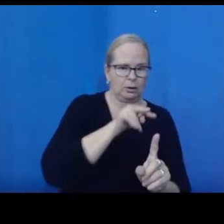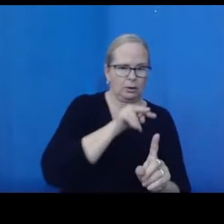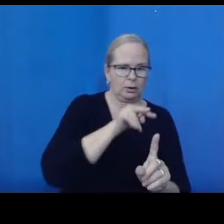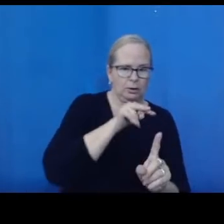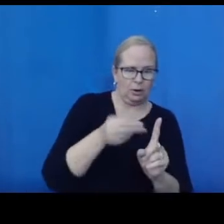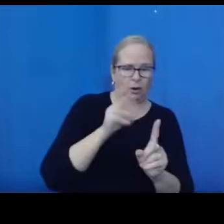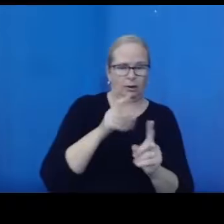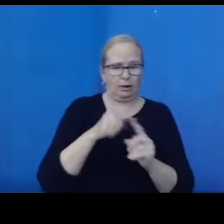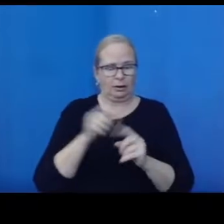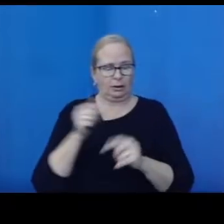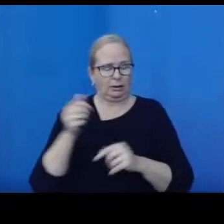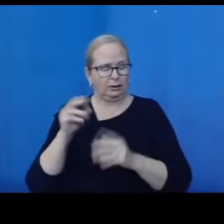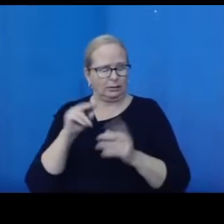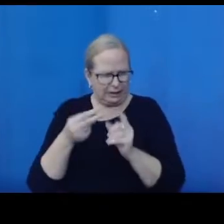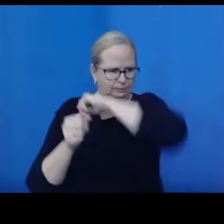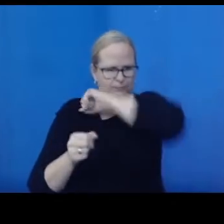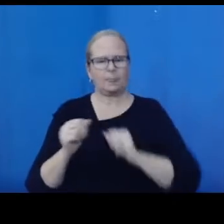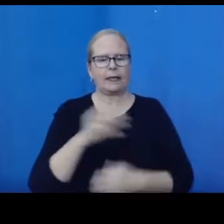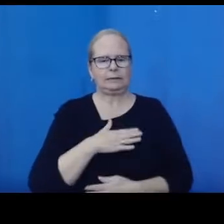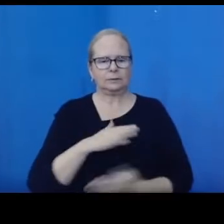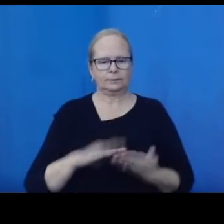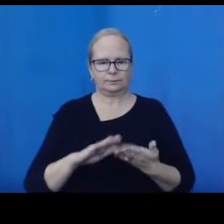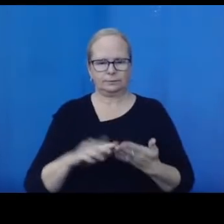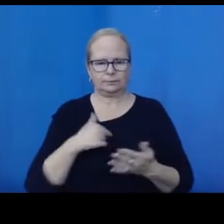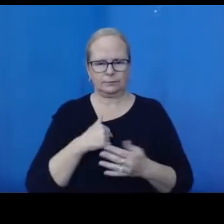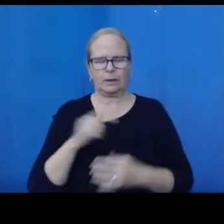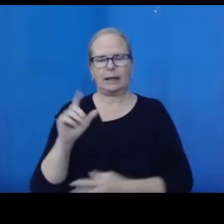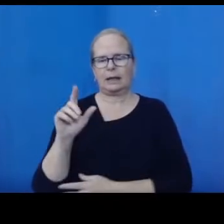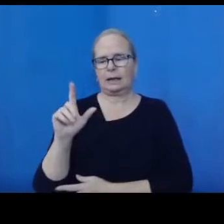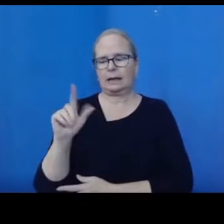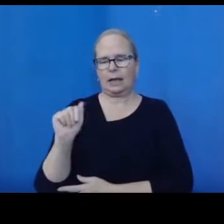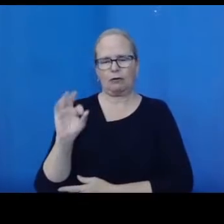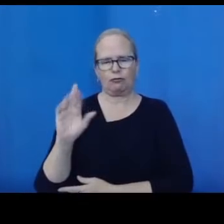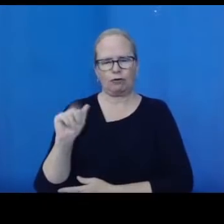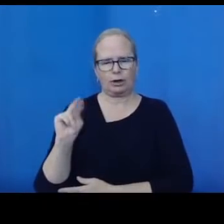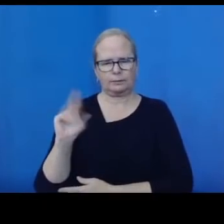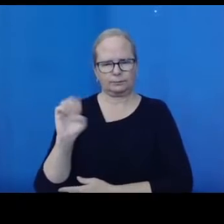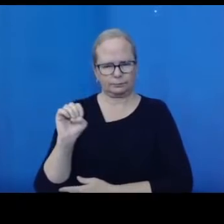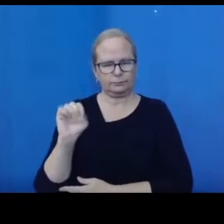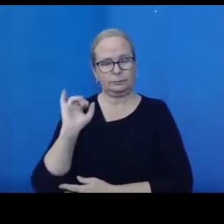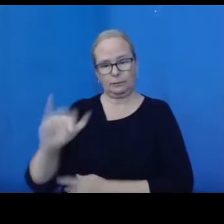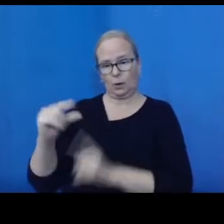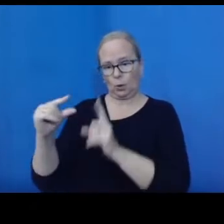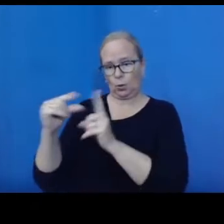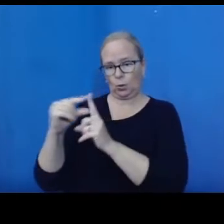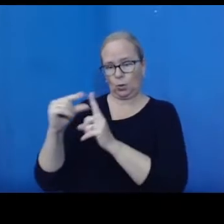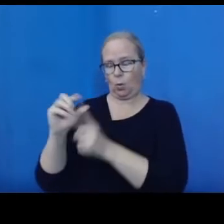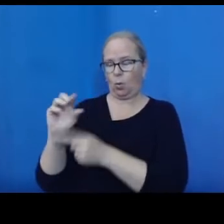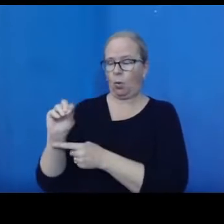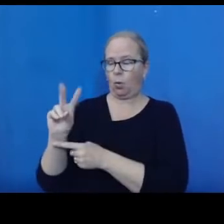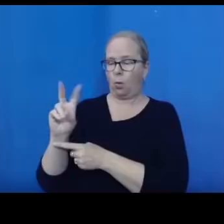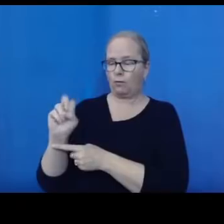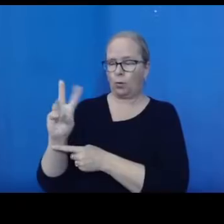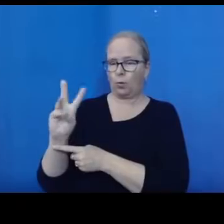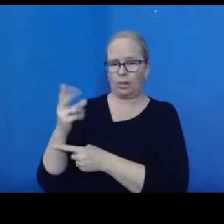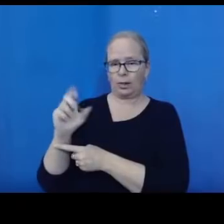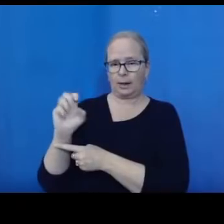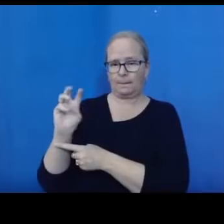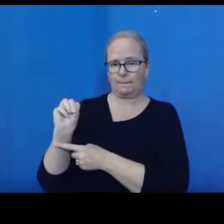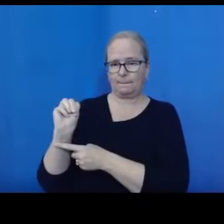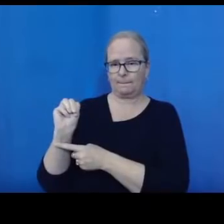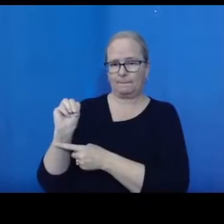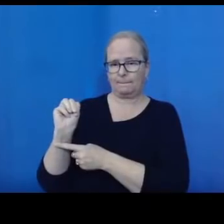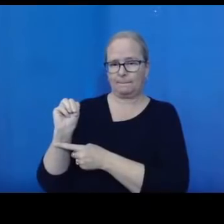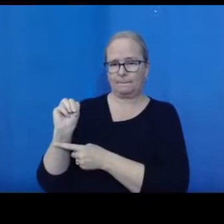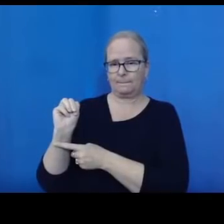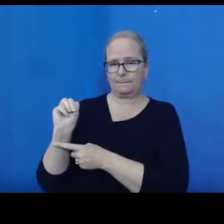a really appropriate one, because I think the first thing that I say, no matter who I'm talking to, whether it's